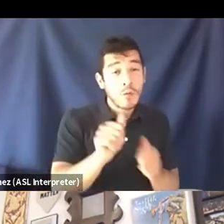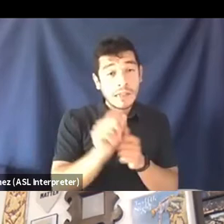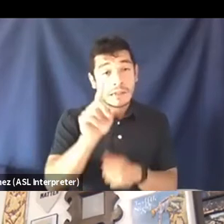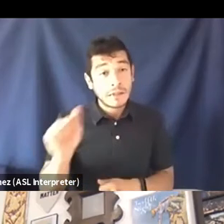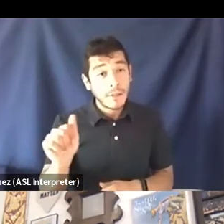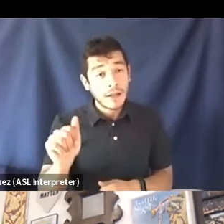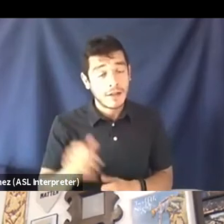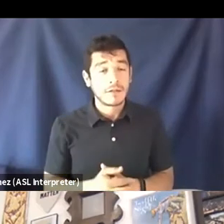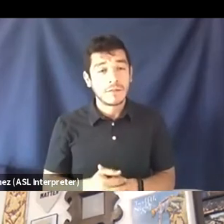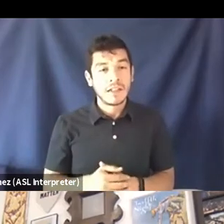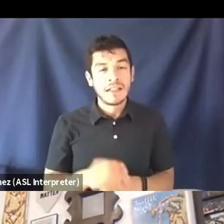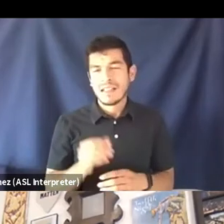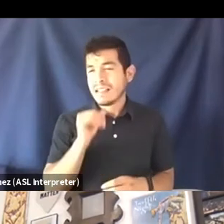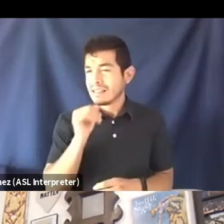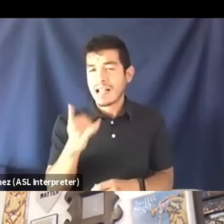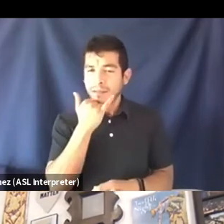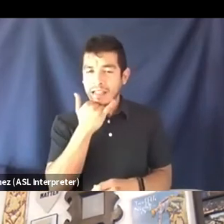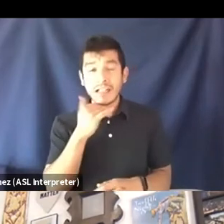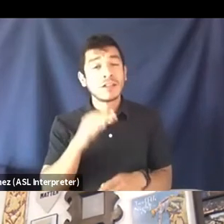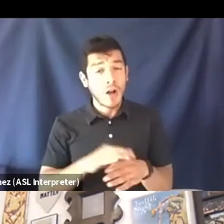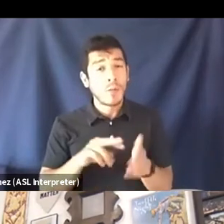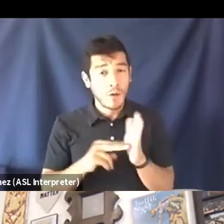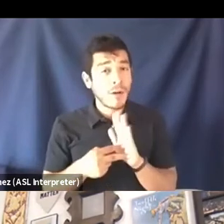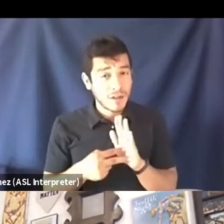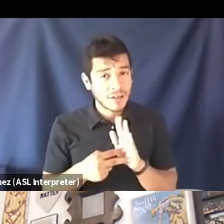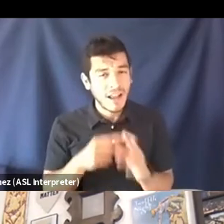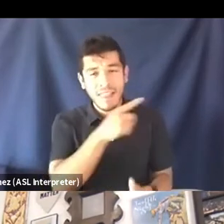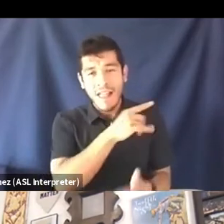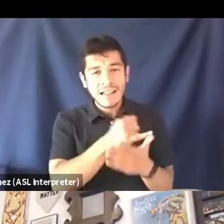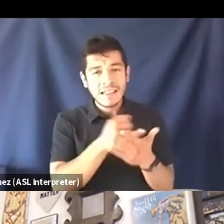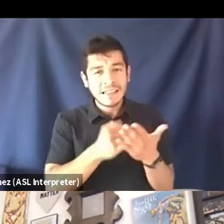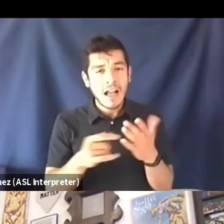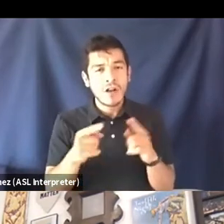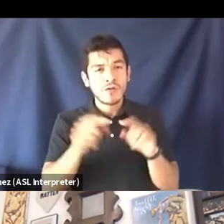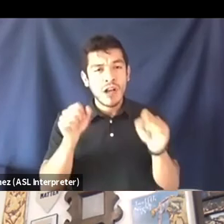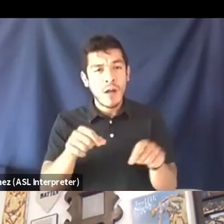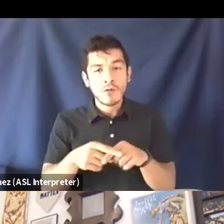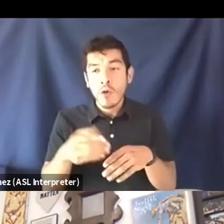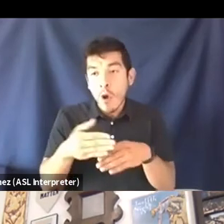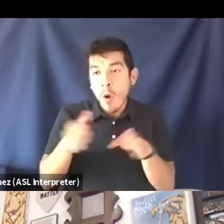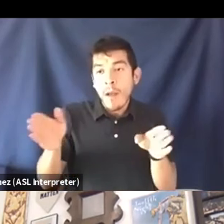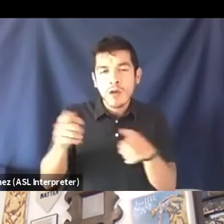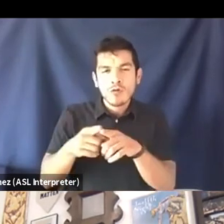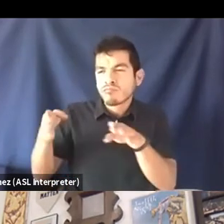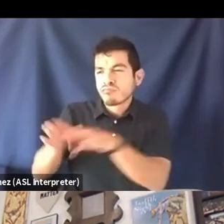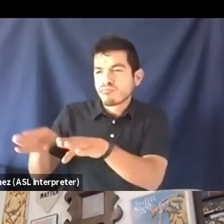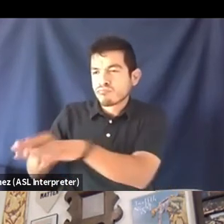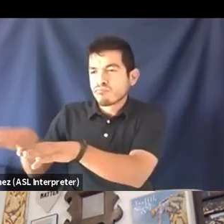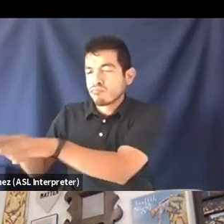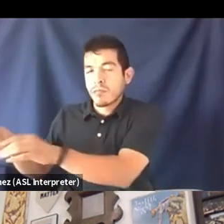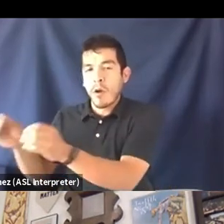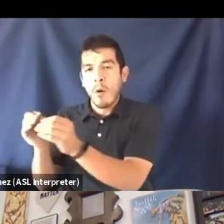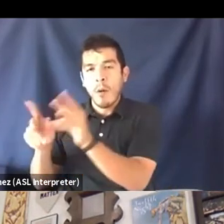And it's no mistake, it's strategic. It's designed to be able to open up the door to whittle away reproductive rights. And